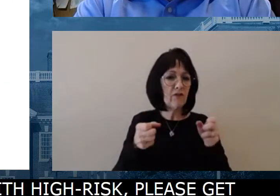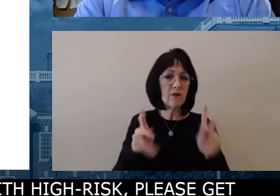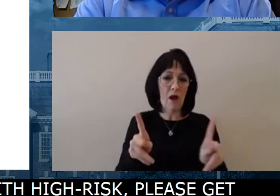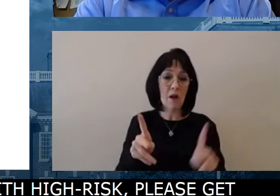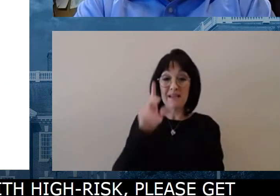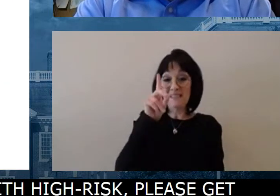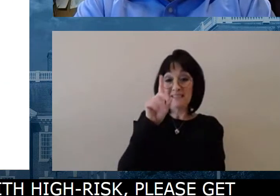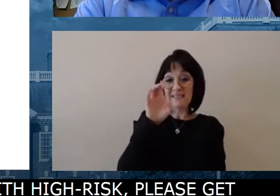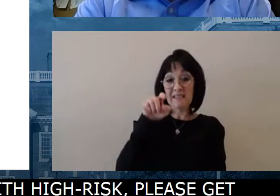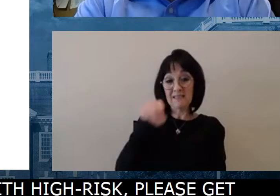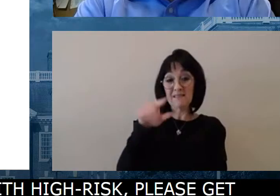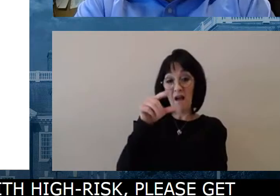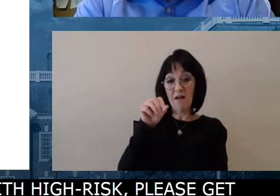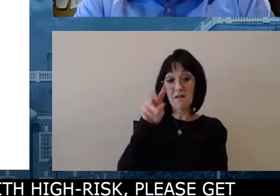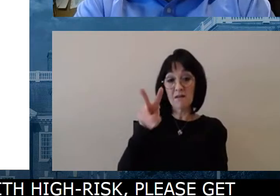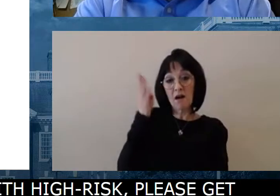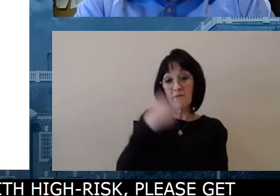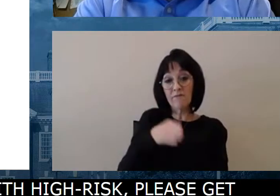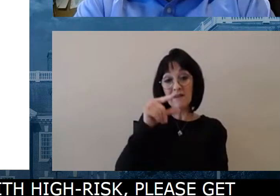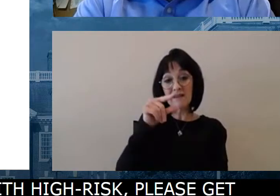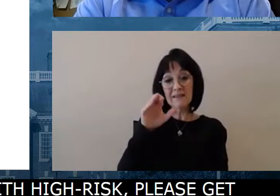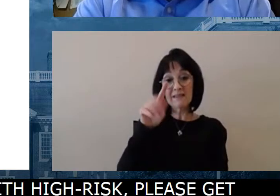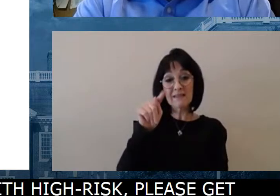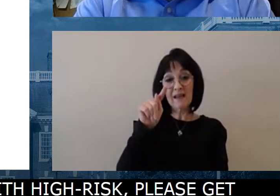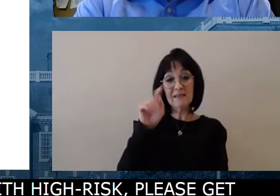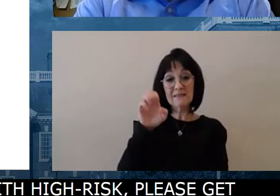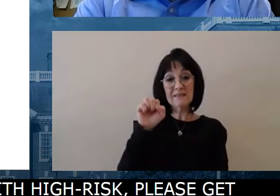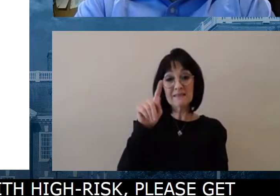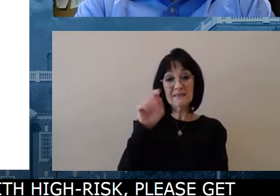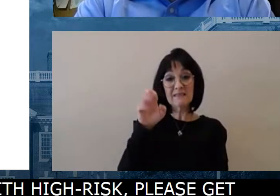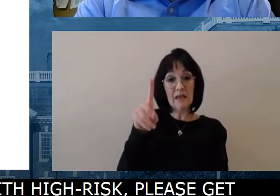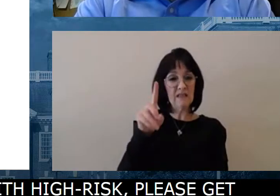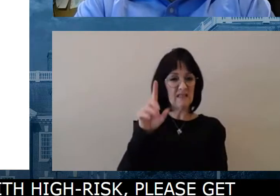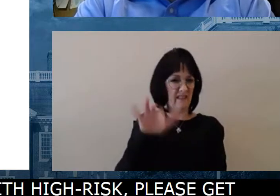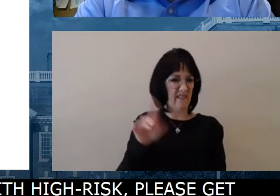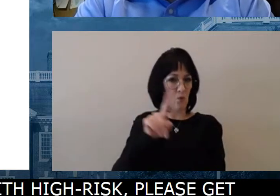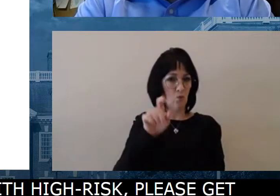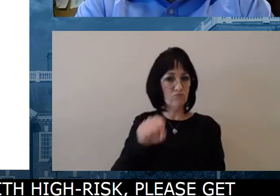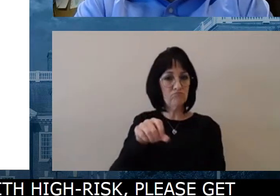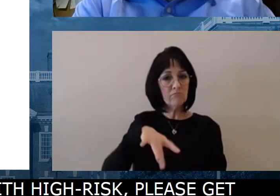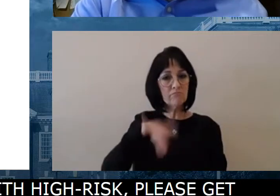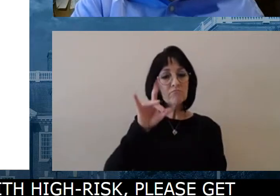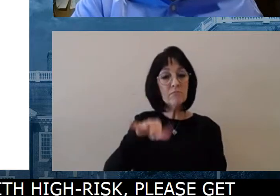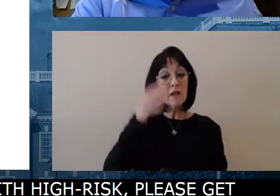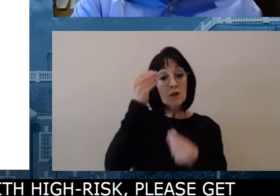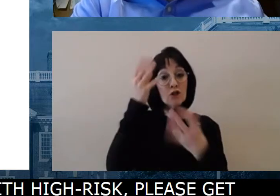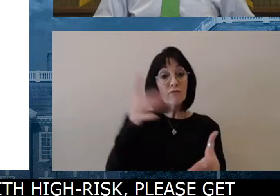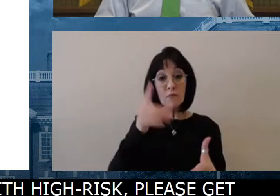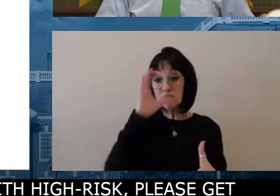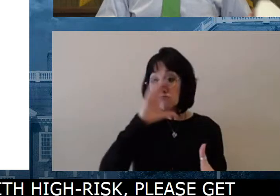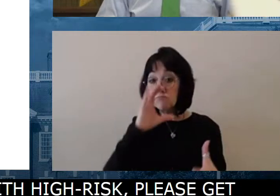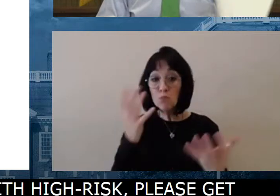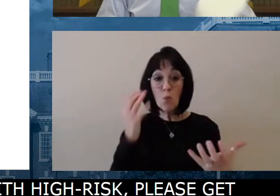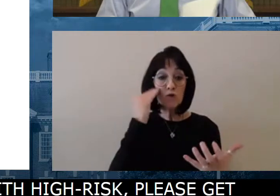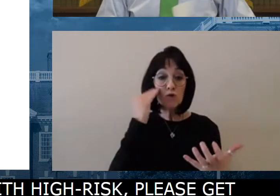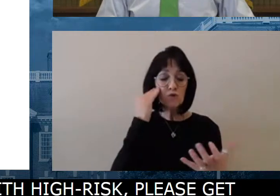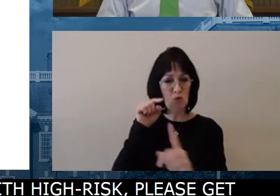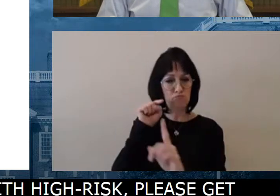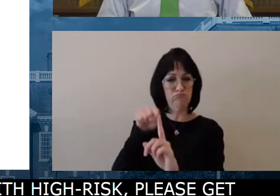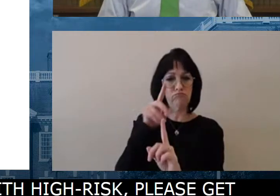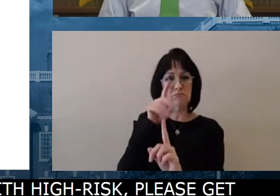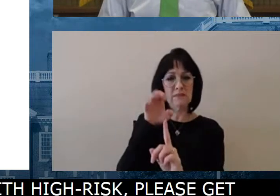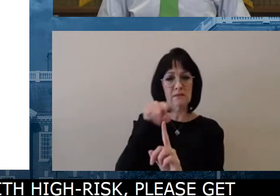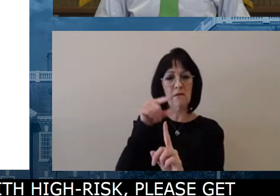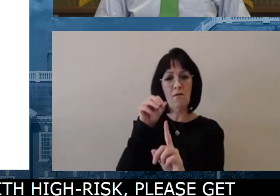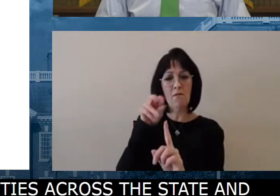de.gov/get tested is where you can find all that information in those sheets. And with that, I'll turn it back over to the governor, the general. Thank